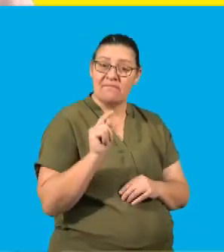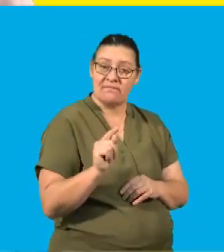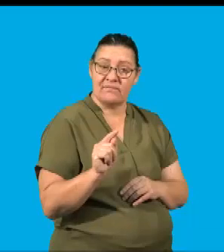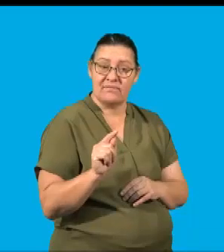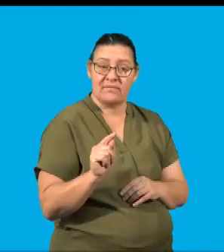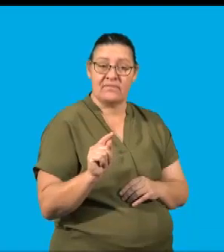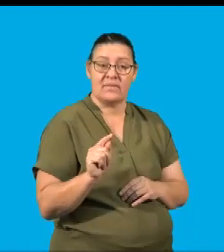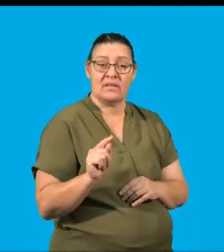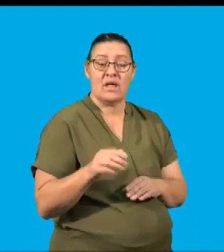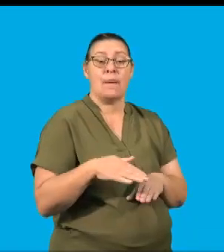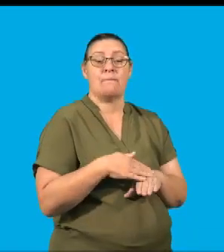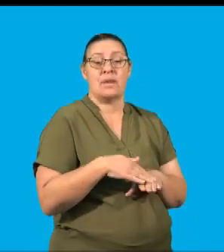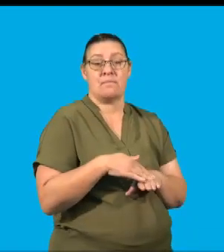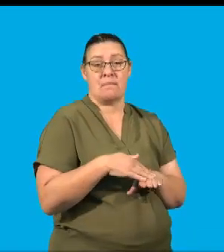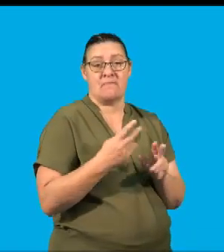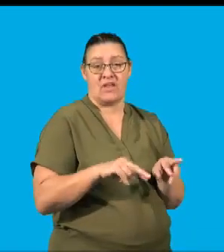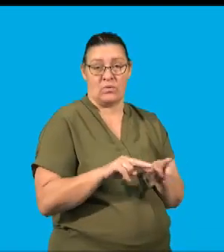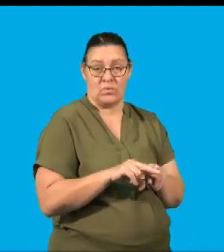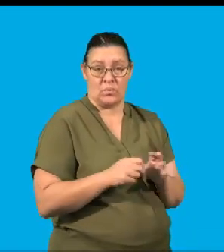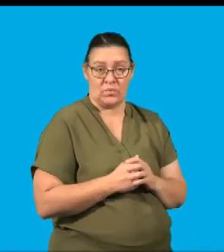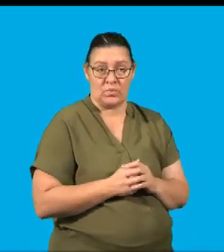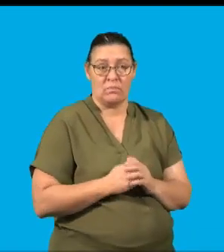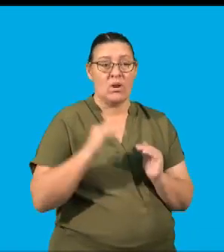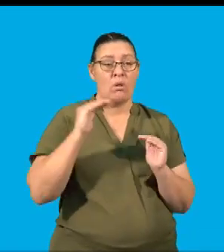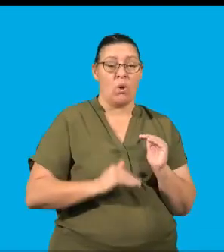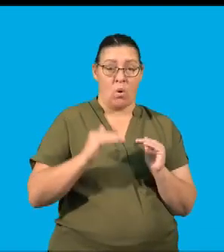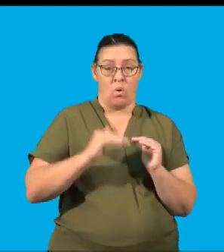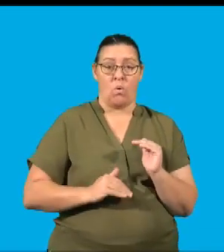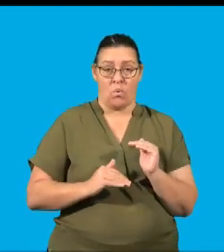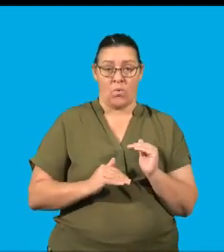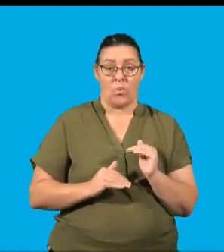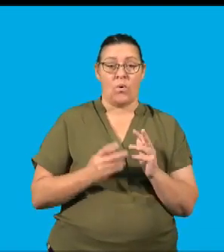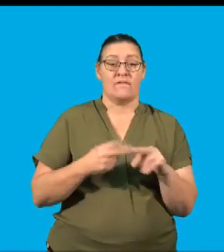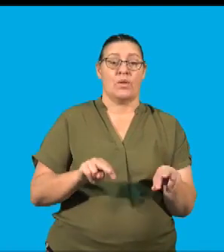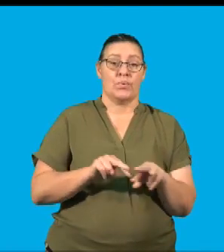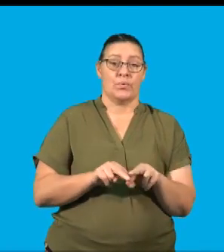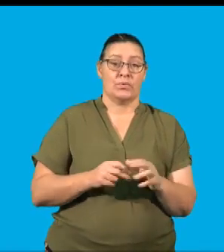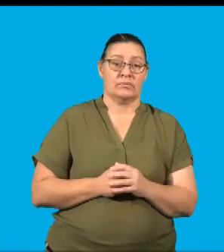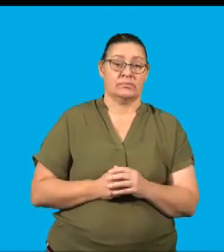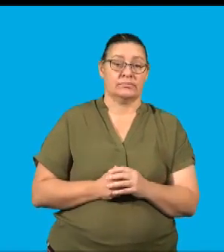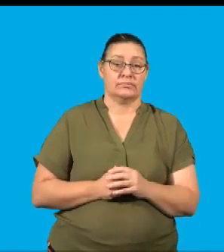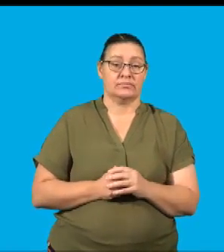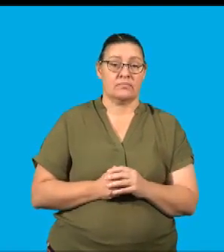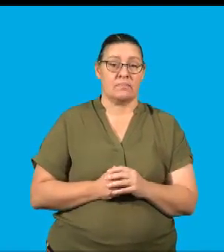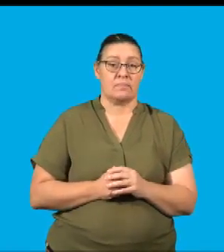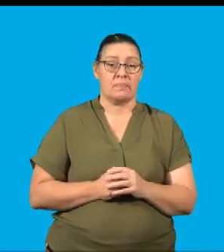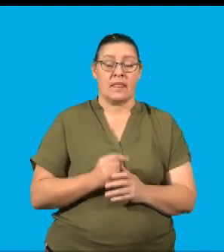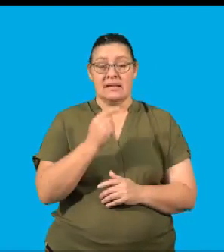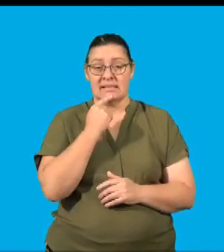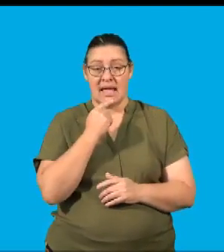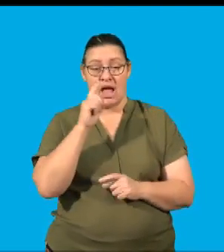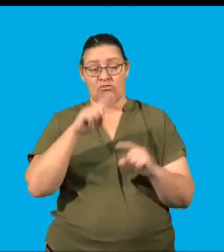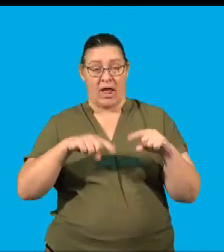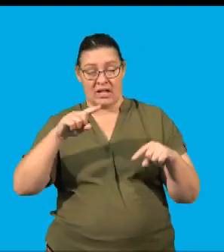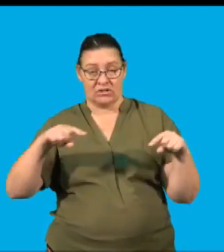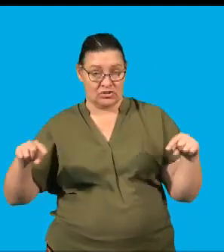F is the minimum value. It is the lowest value. So the fact that they tell you